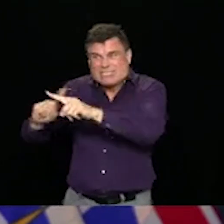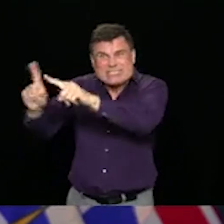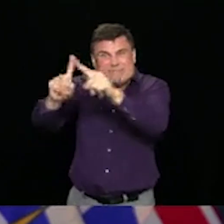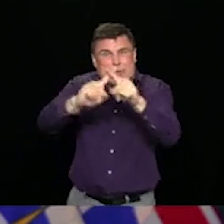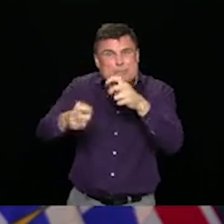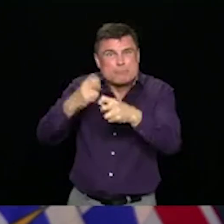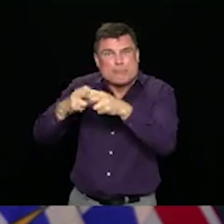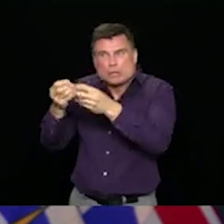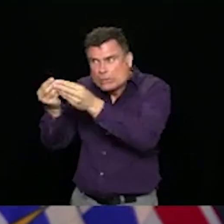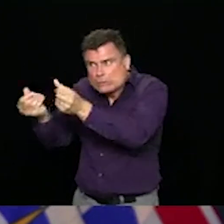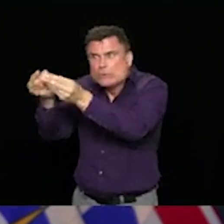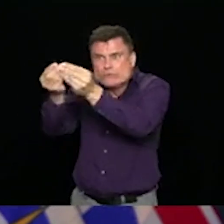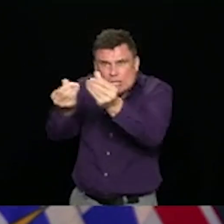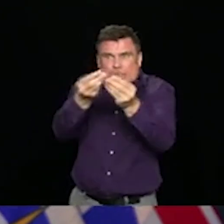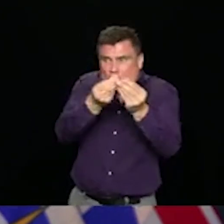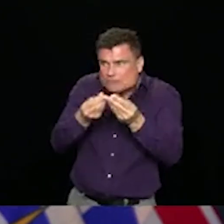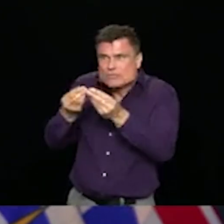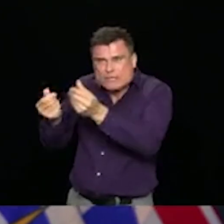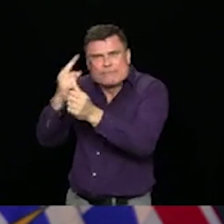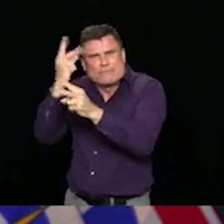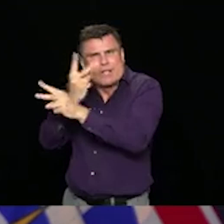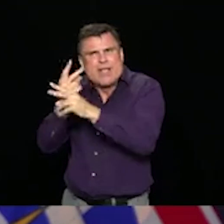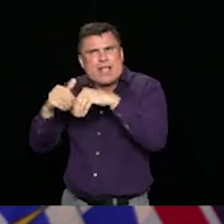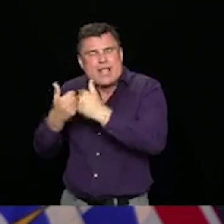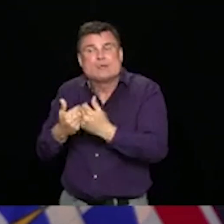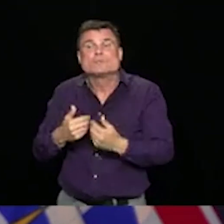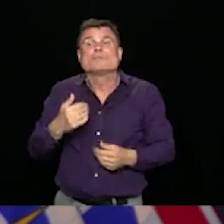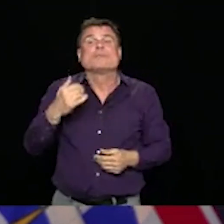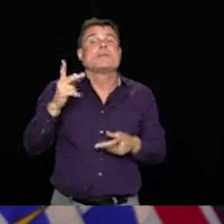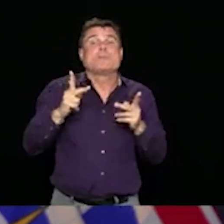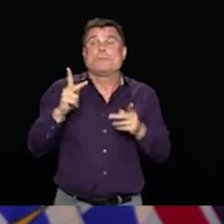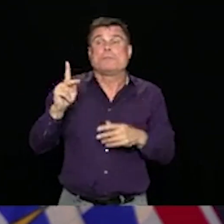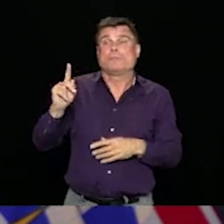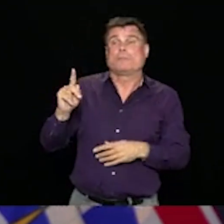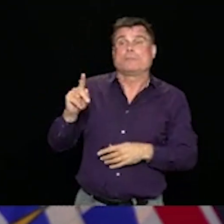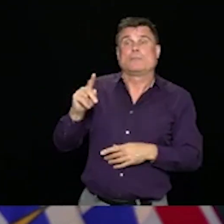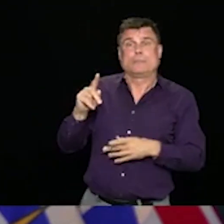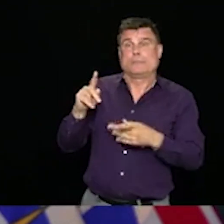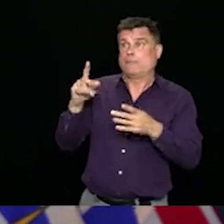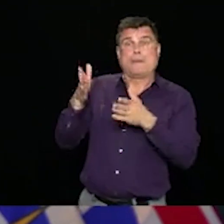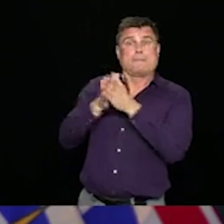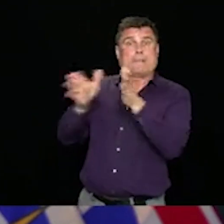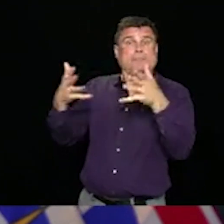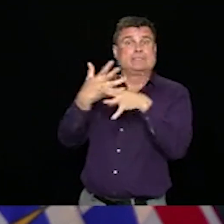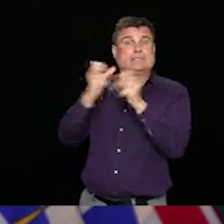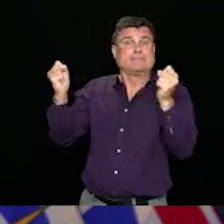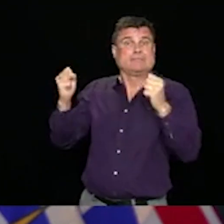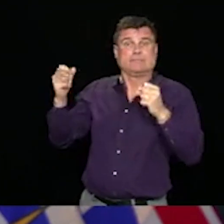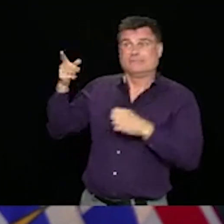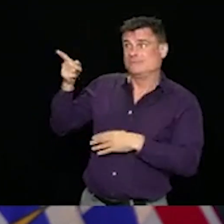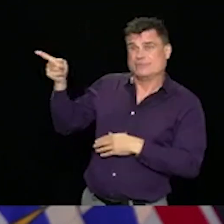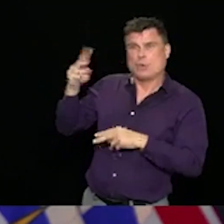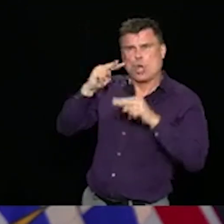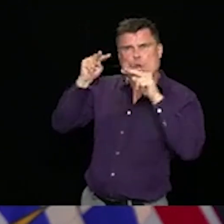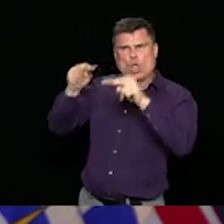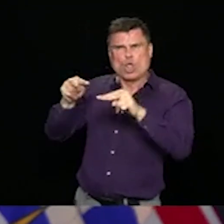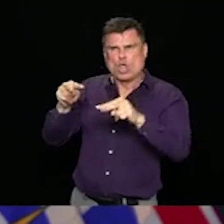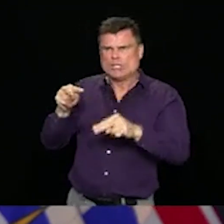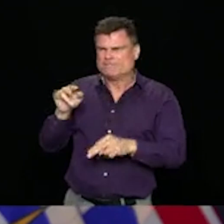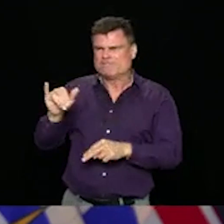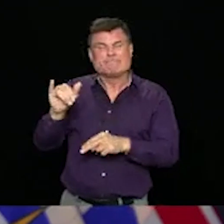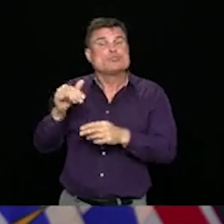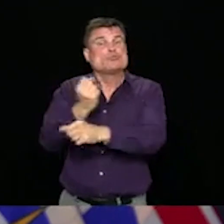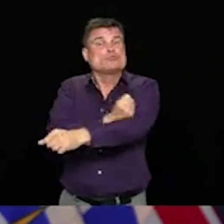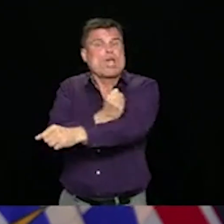seen evidence from our partners in public safety, that the toxicity has increased. And part of that is due to